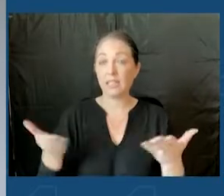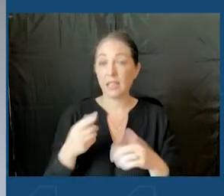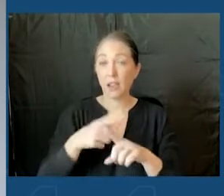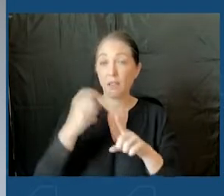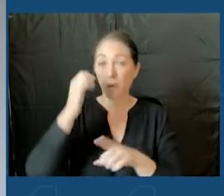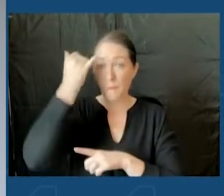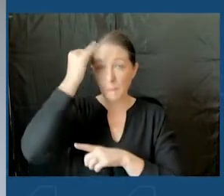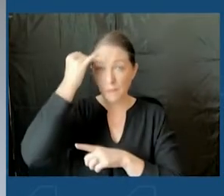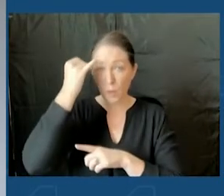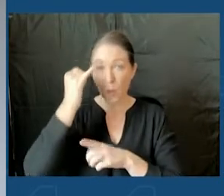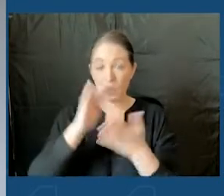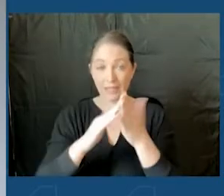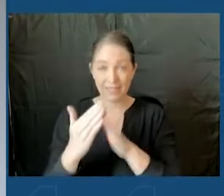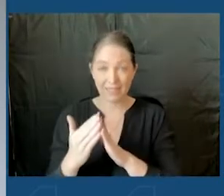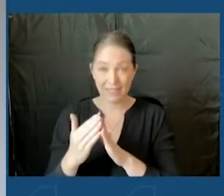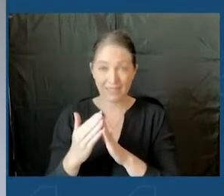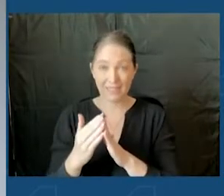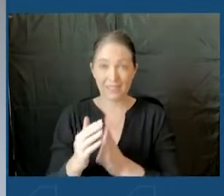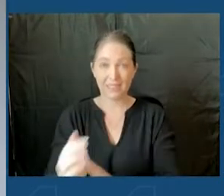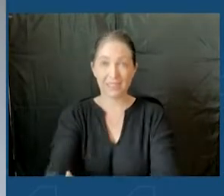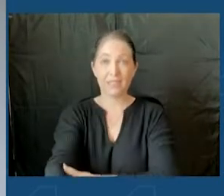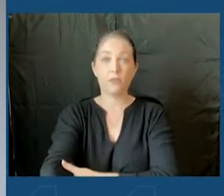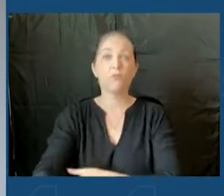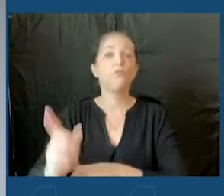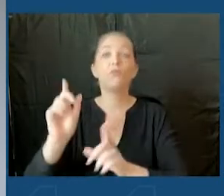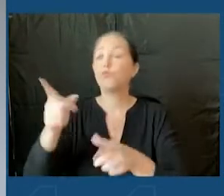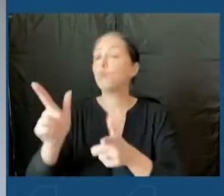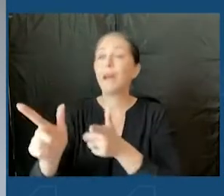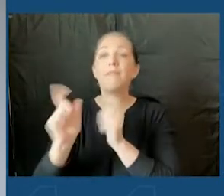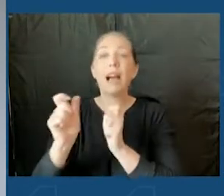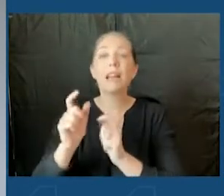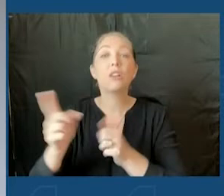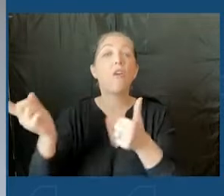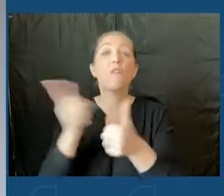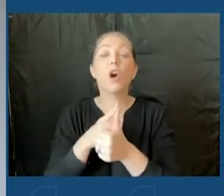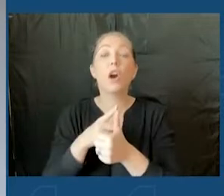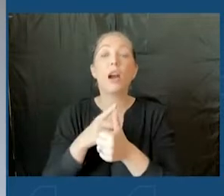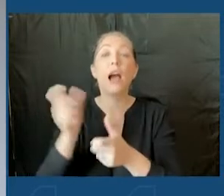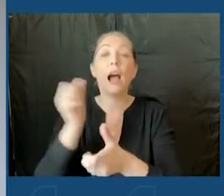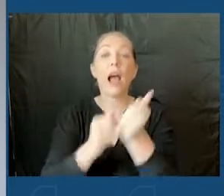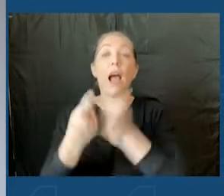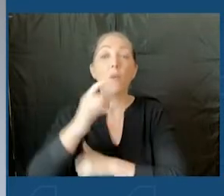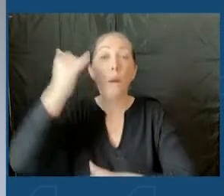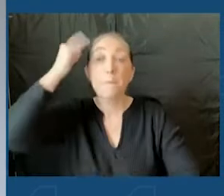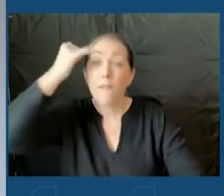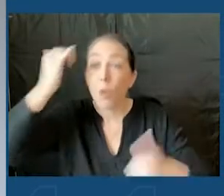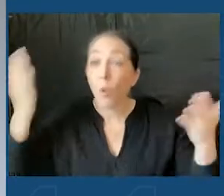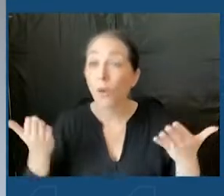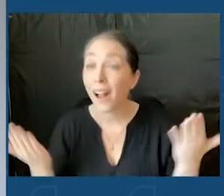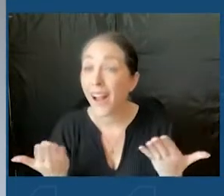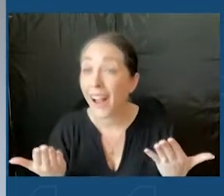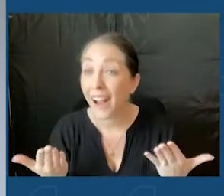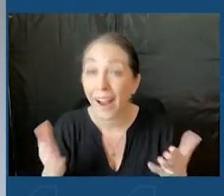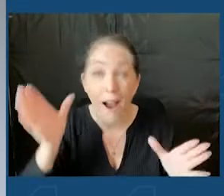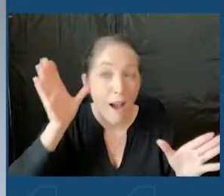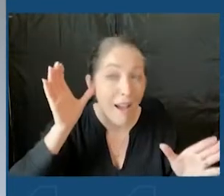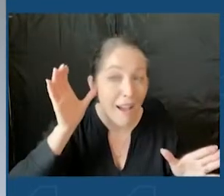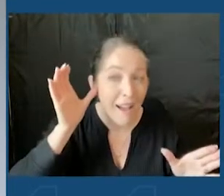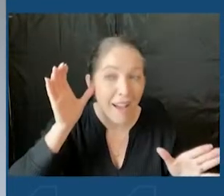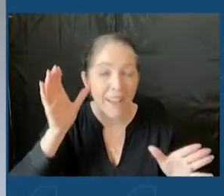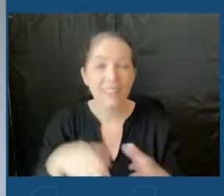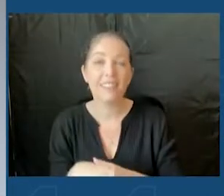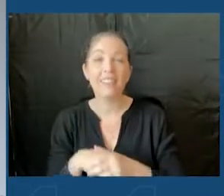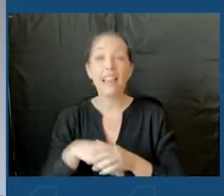comes? Real quick, first of all, everybody, is Buffalo in the house? Is the